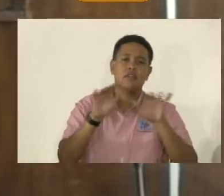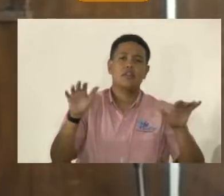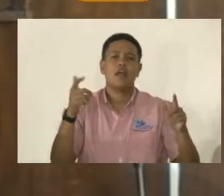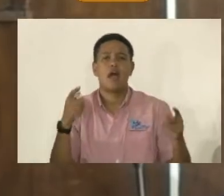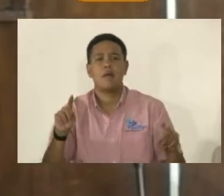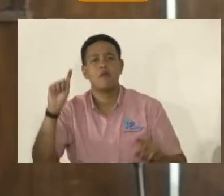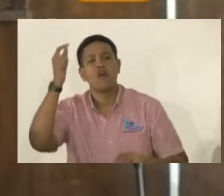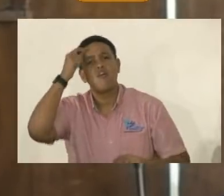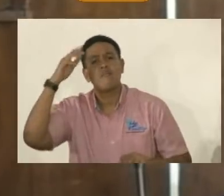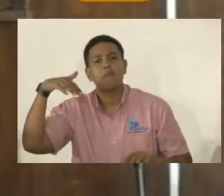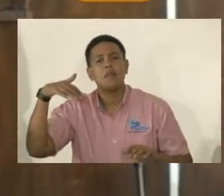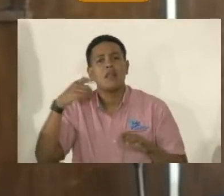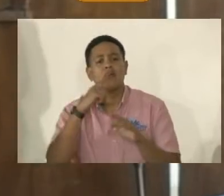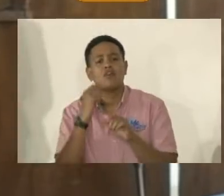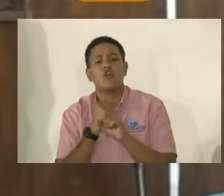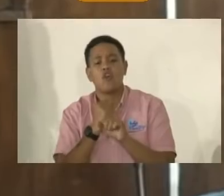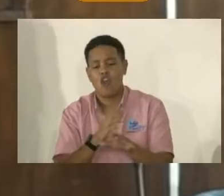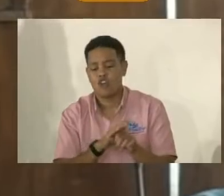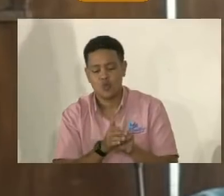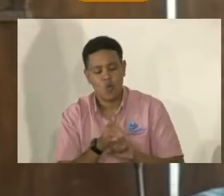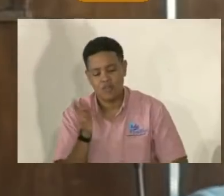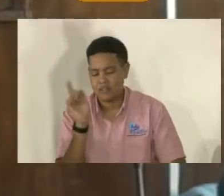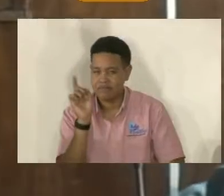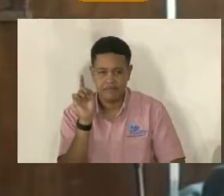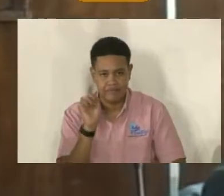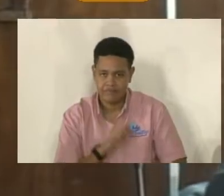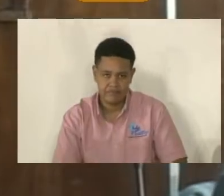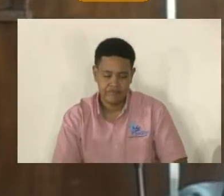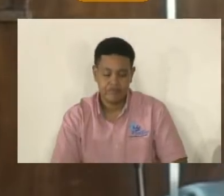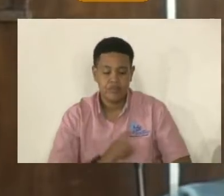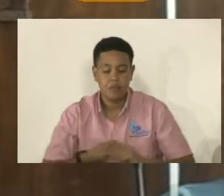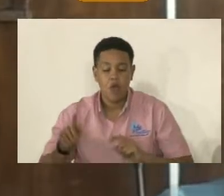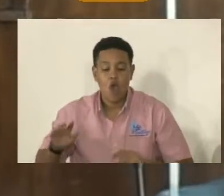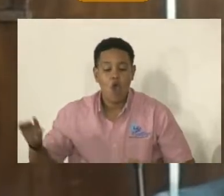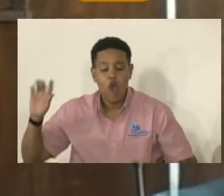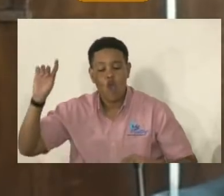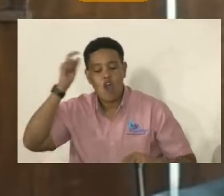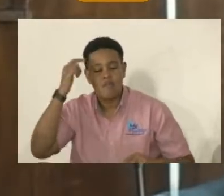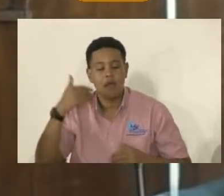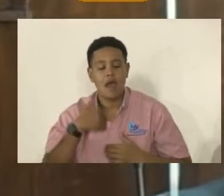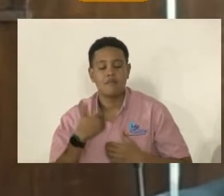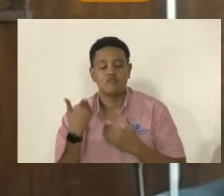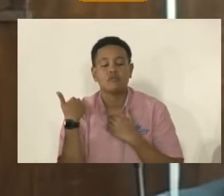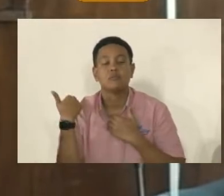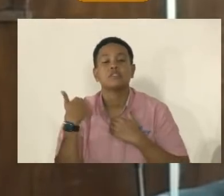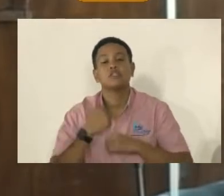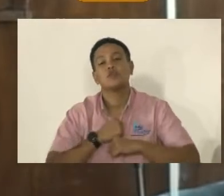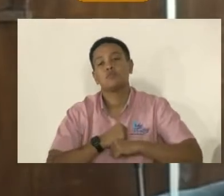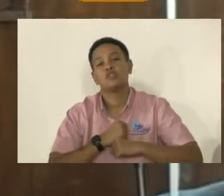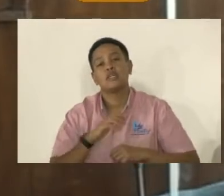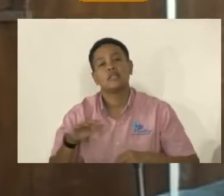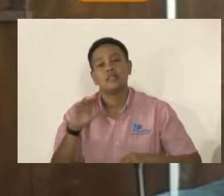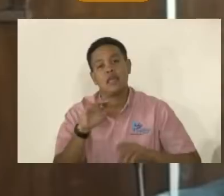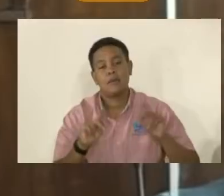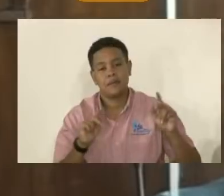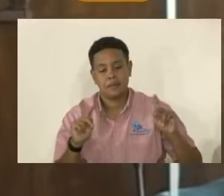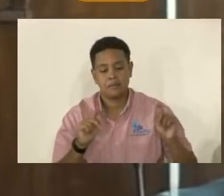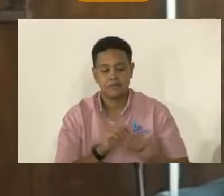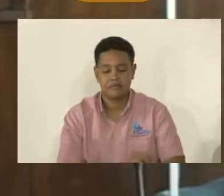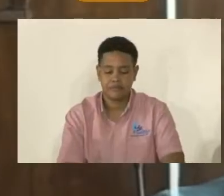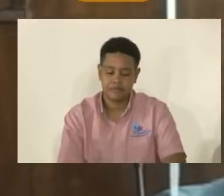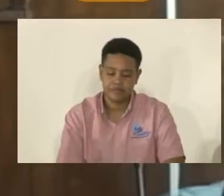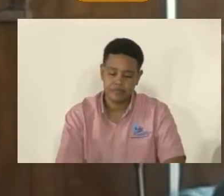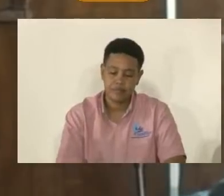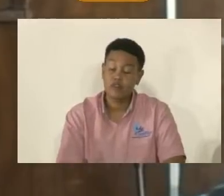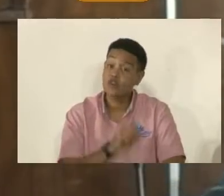Governments did not cause the COVID pandemic, but every government has the responsibility for protecting their people.